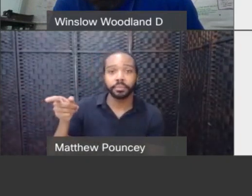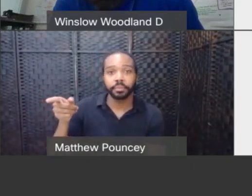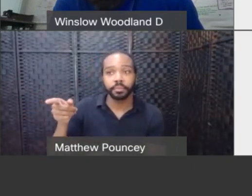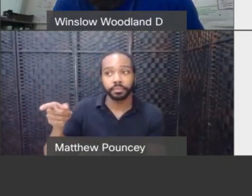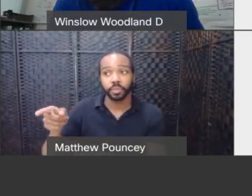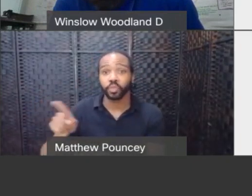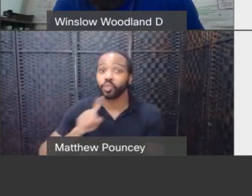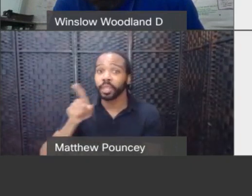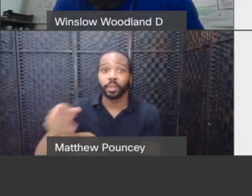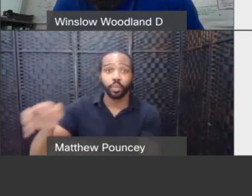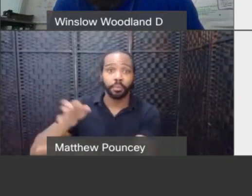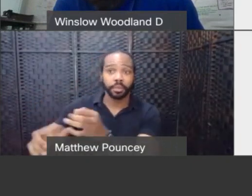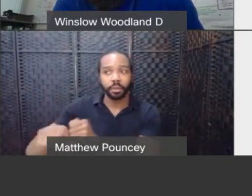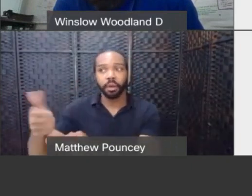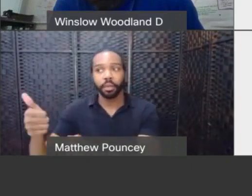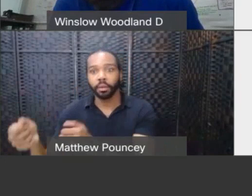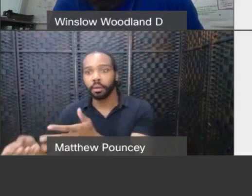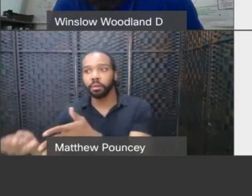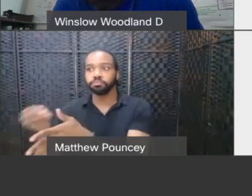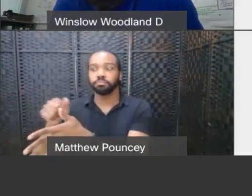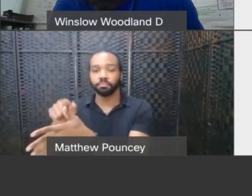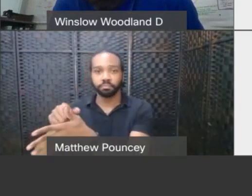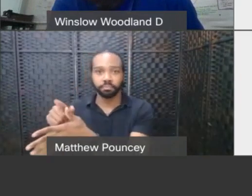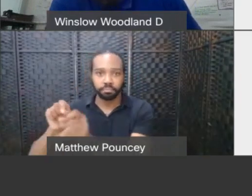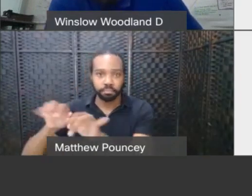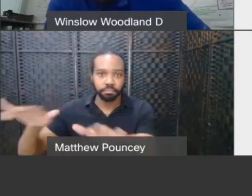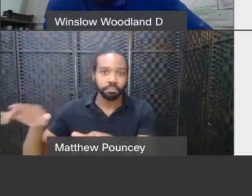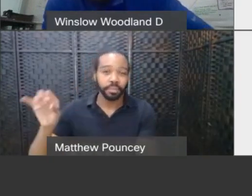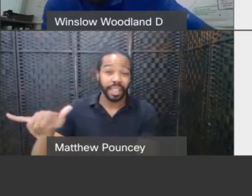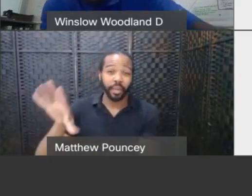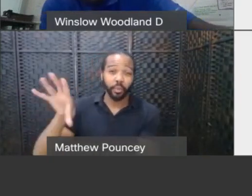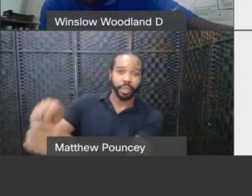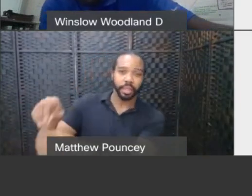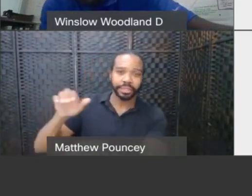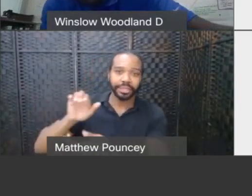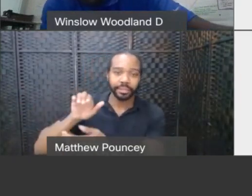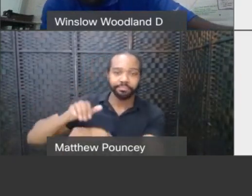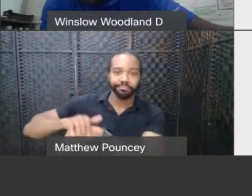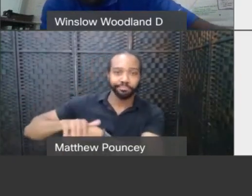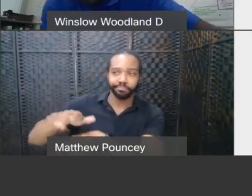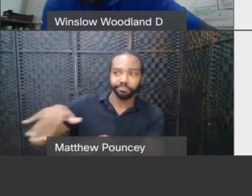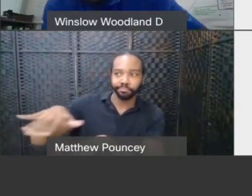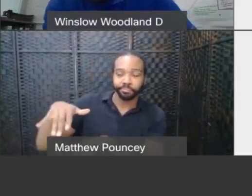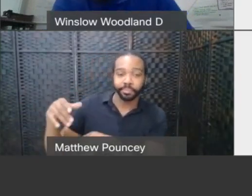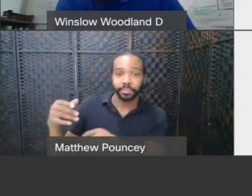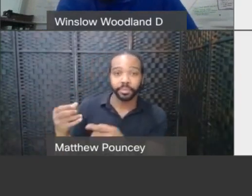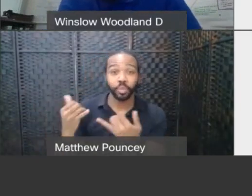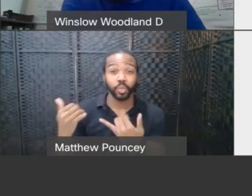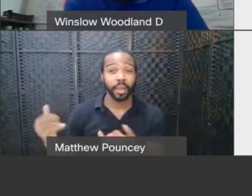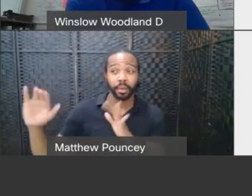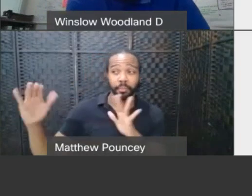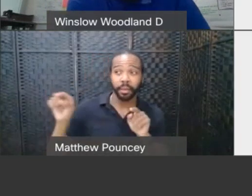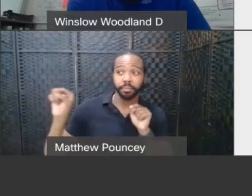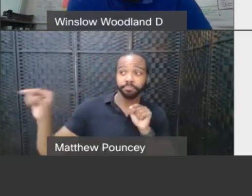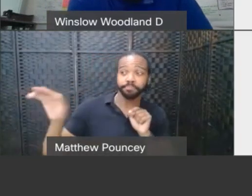circulating virus in the UK. So for comparison now in the UK, the Delta virus